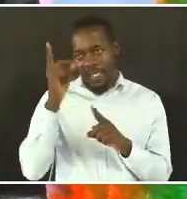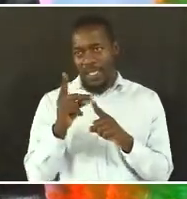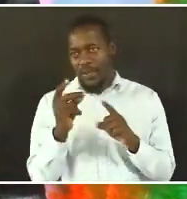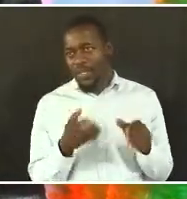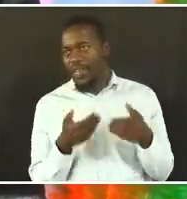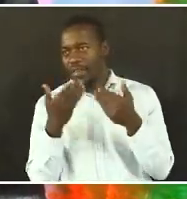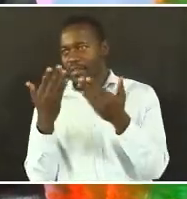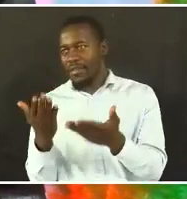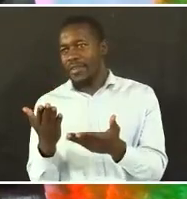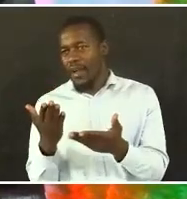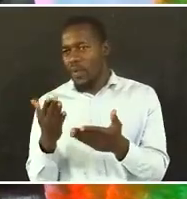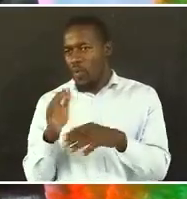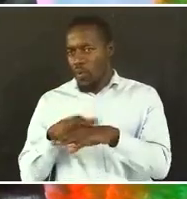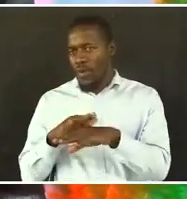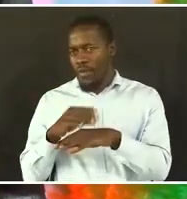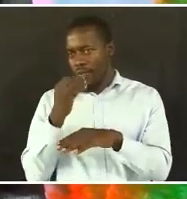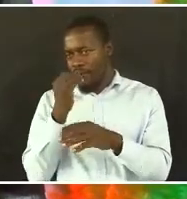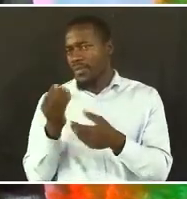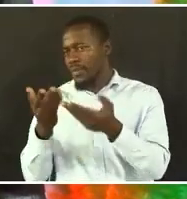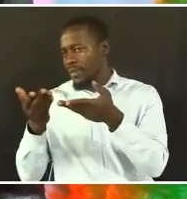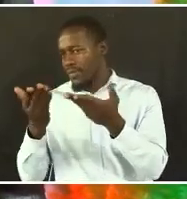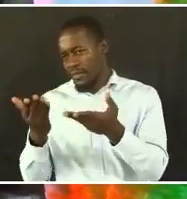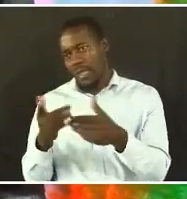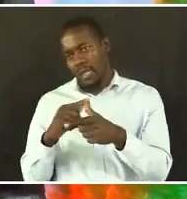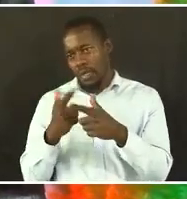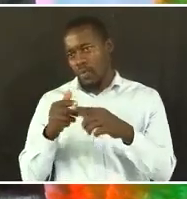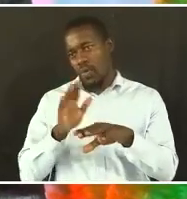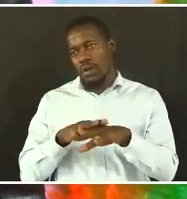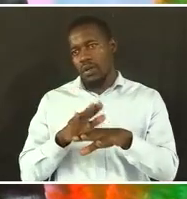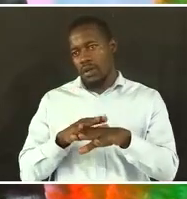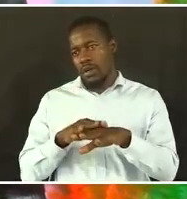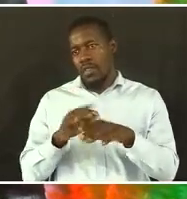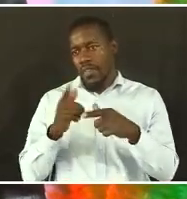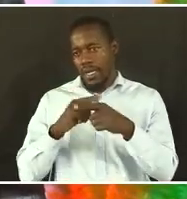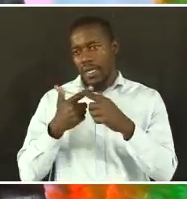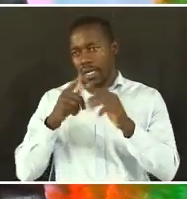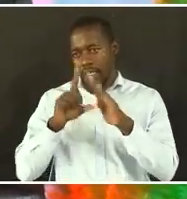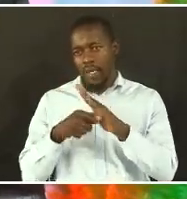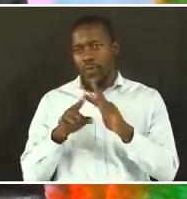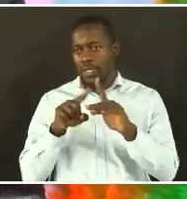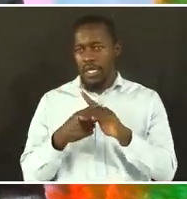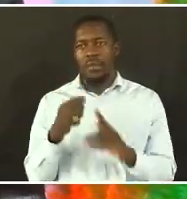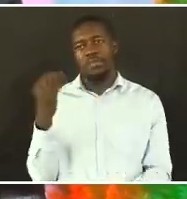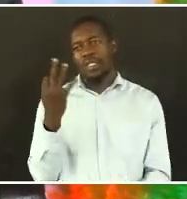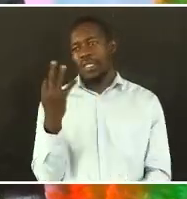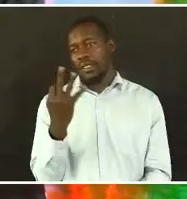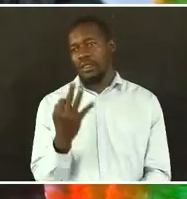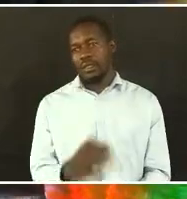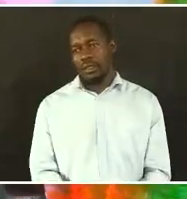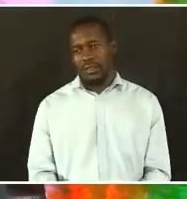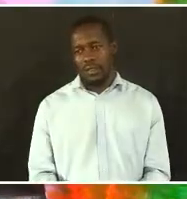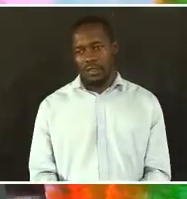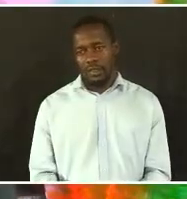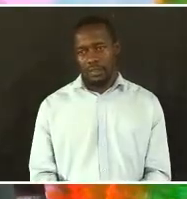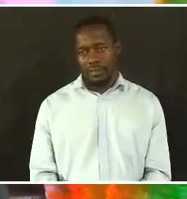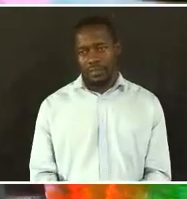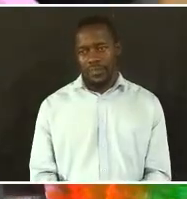cram hospital chaplaincy. Let's be practical. When we cram, we say that hospital chaplaincy is how many